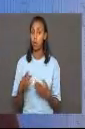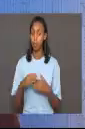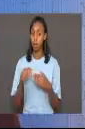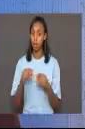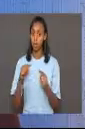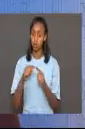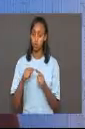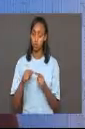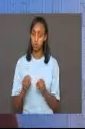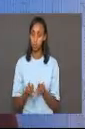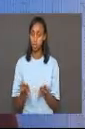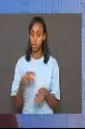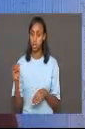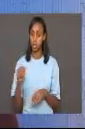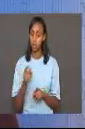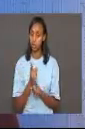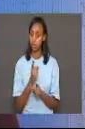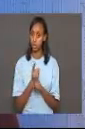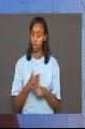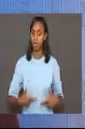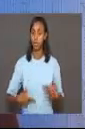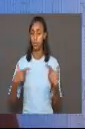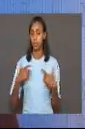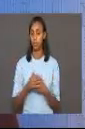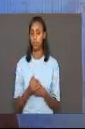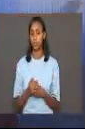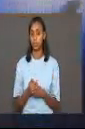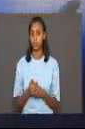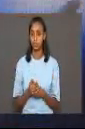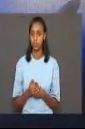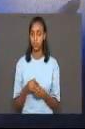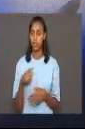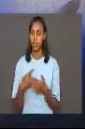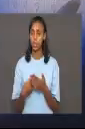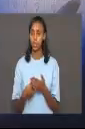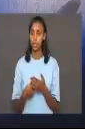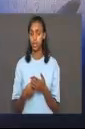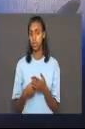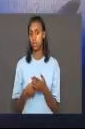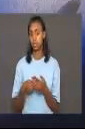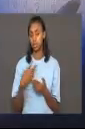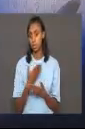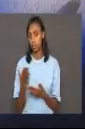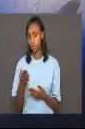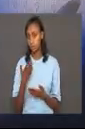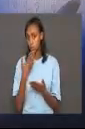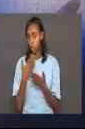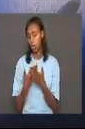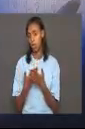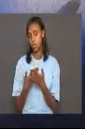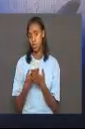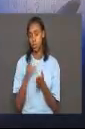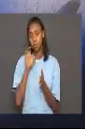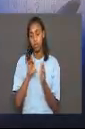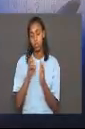spend and the standard of living will rise. This paints a much nicer